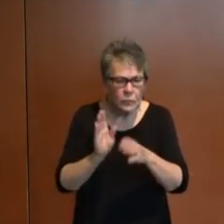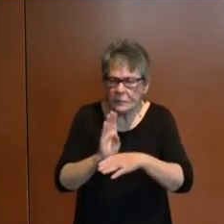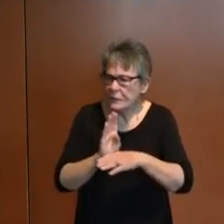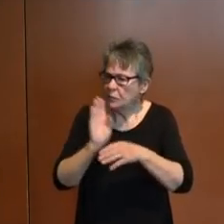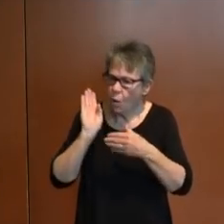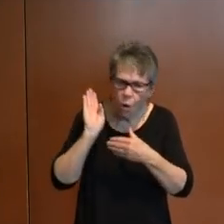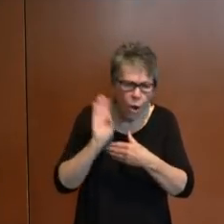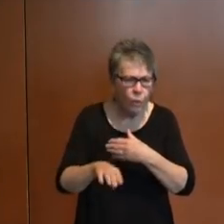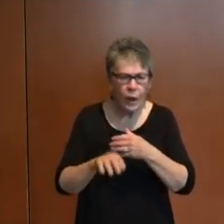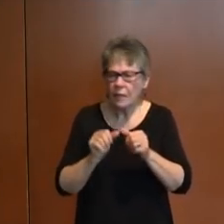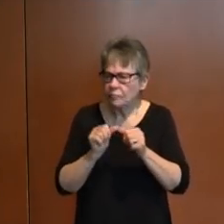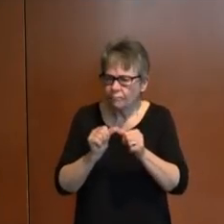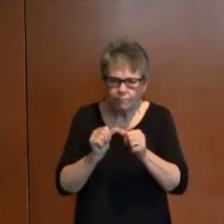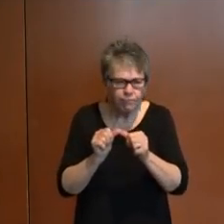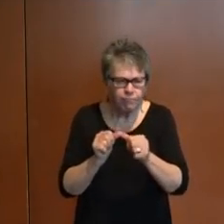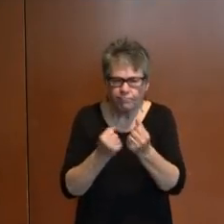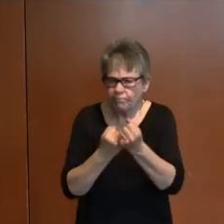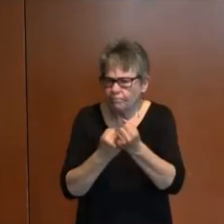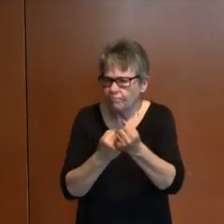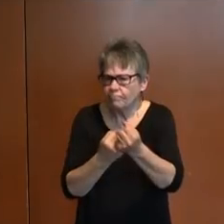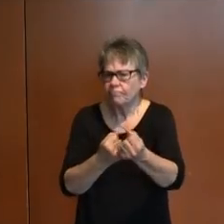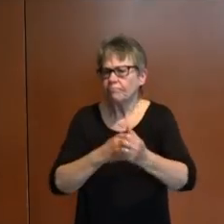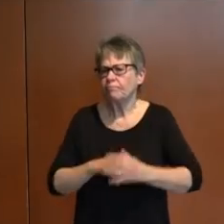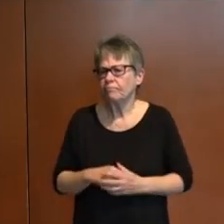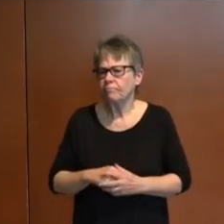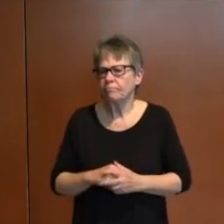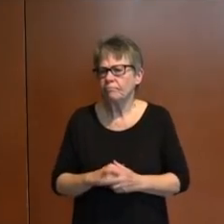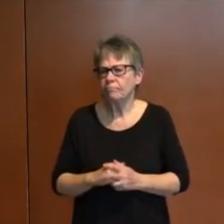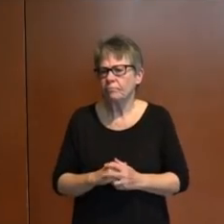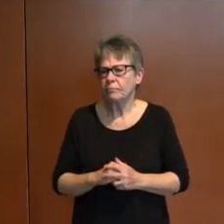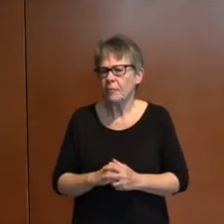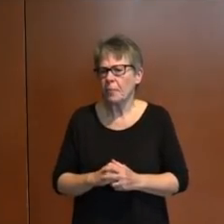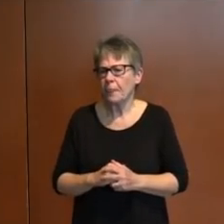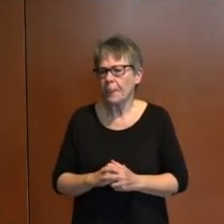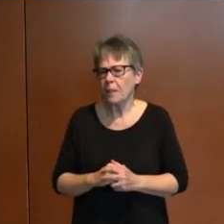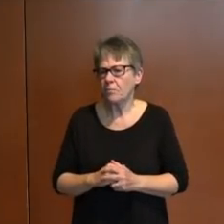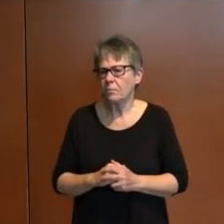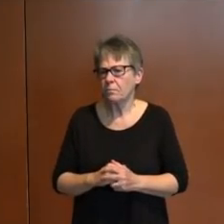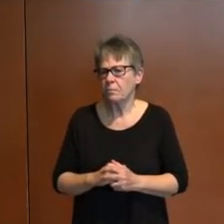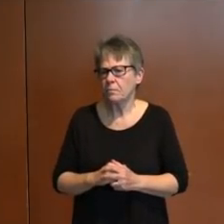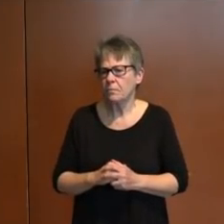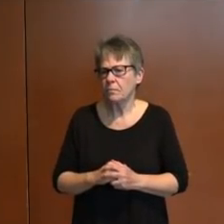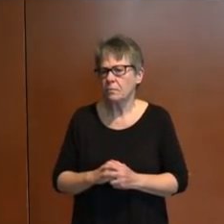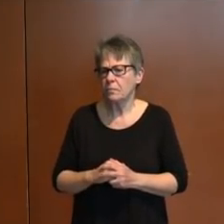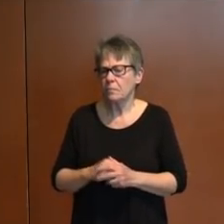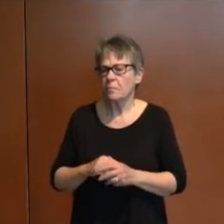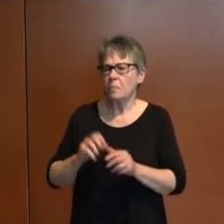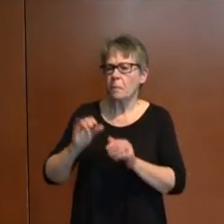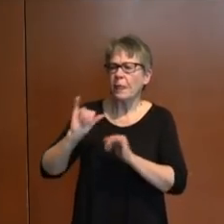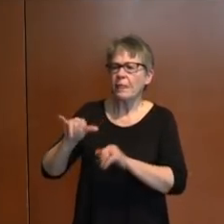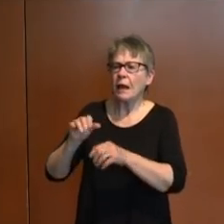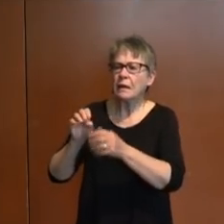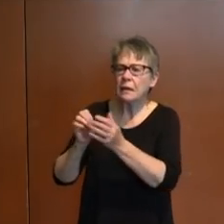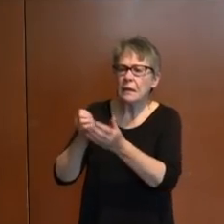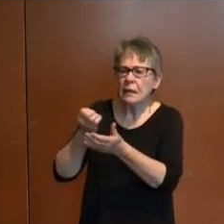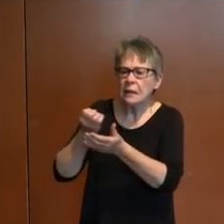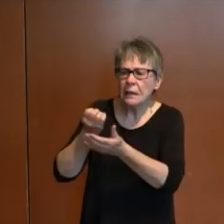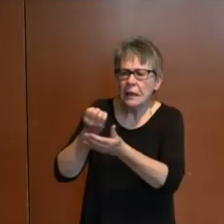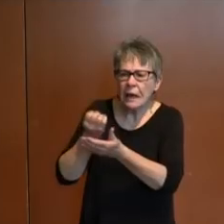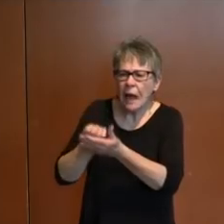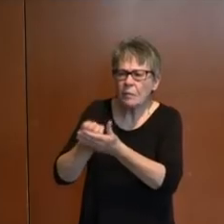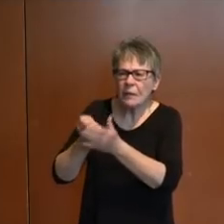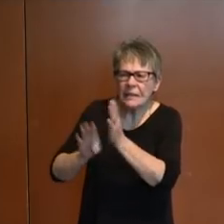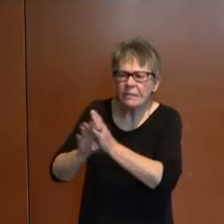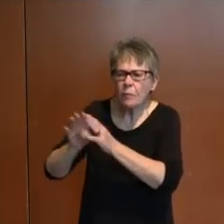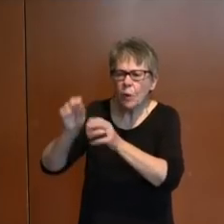and his team in our front office Economic Development Squad for their work in putting this program together.